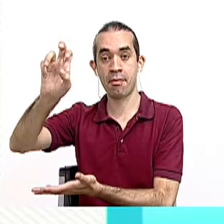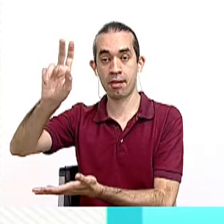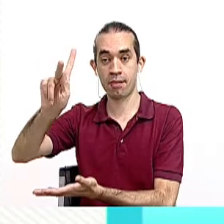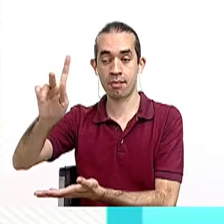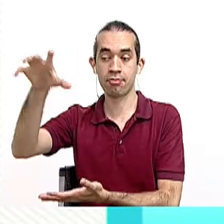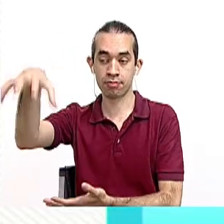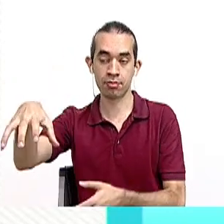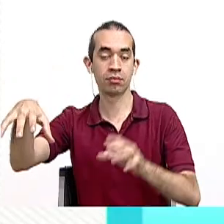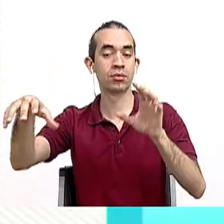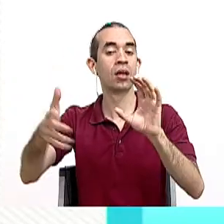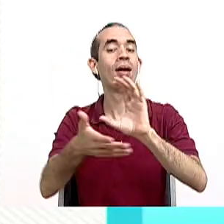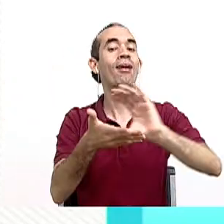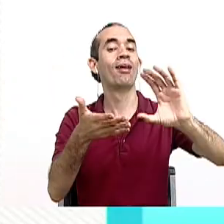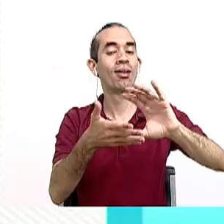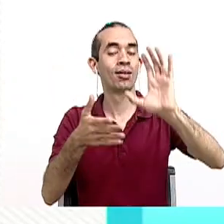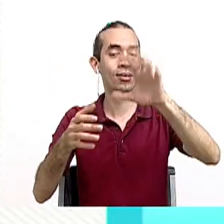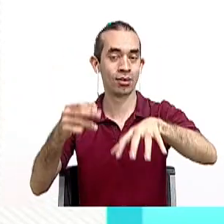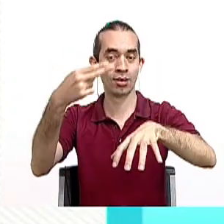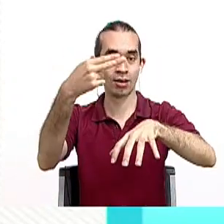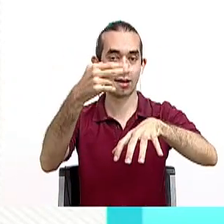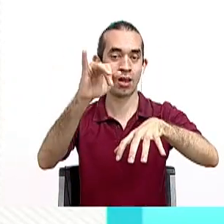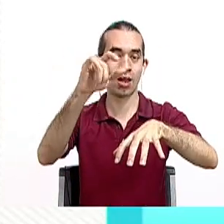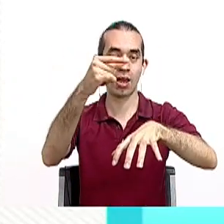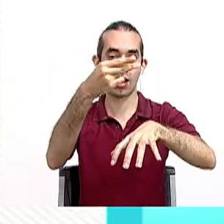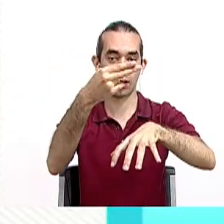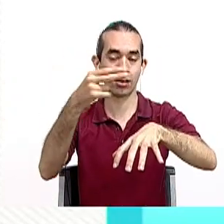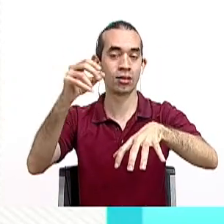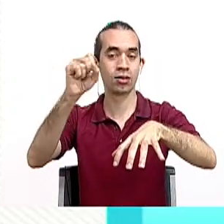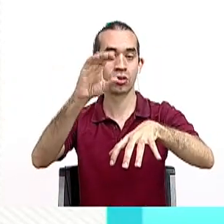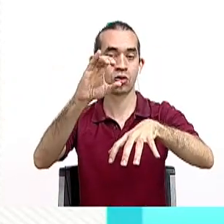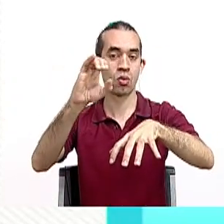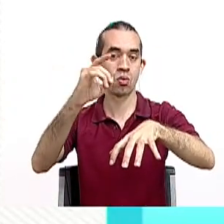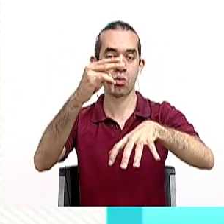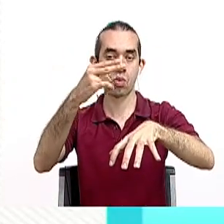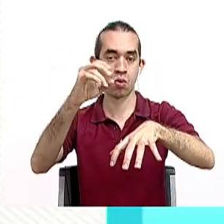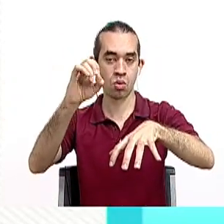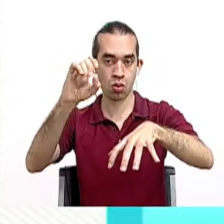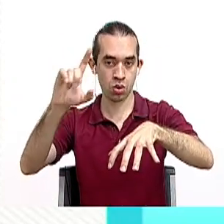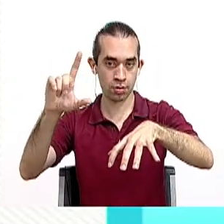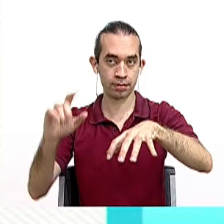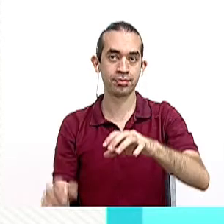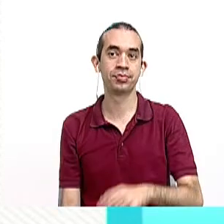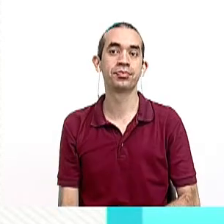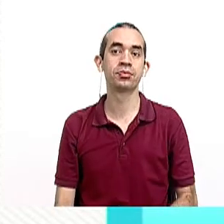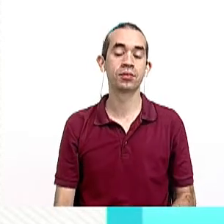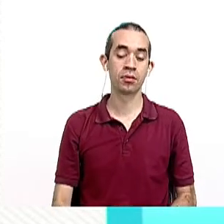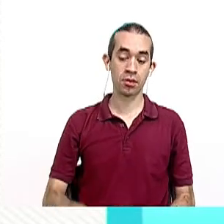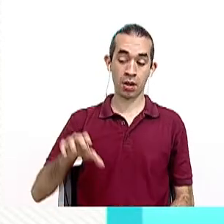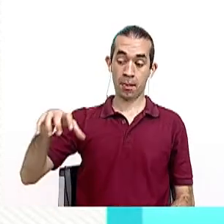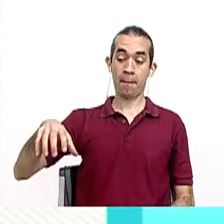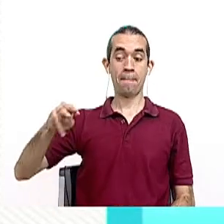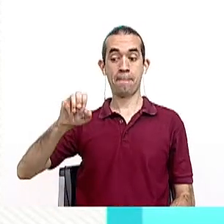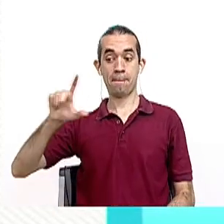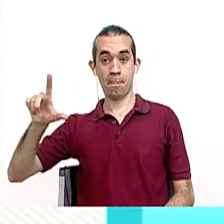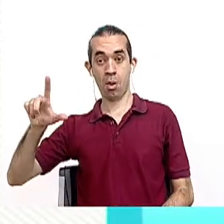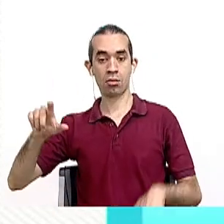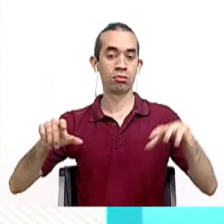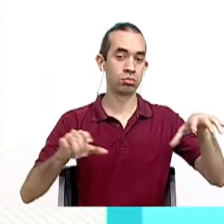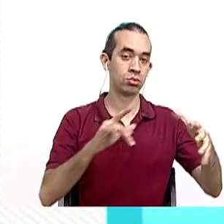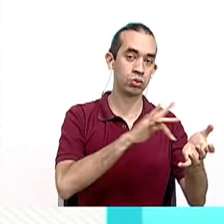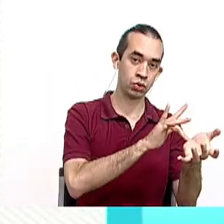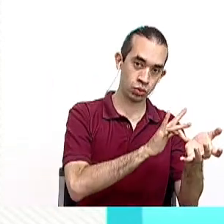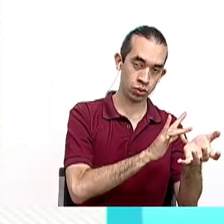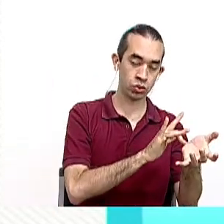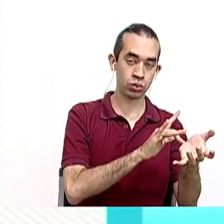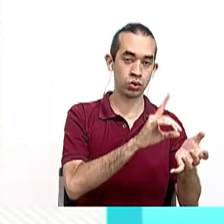school. Excellent. Let's continue with between the mall and the drugstore, there's a cafe.